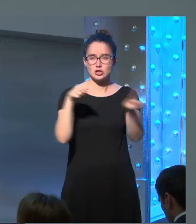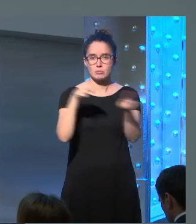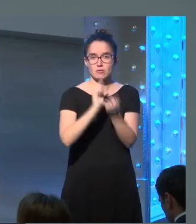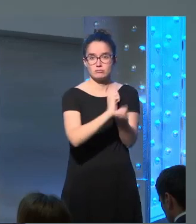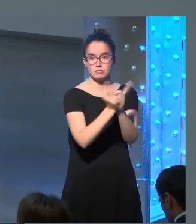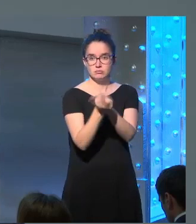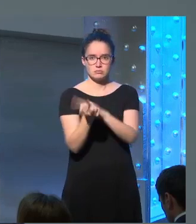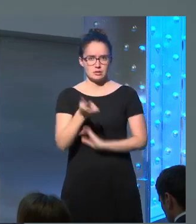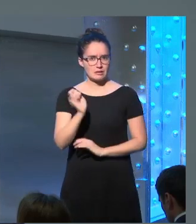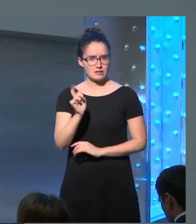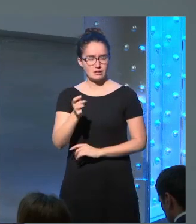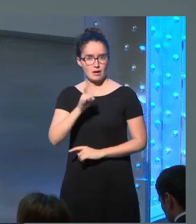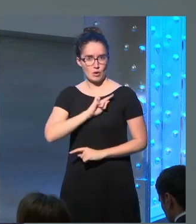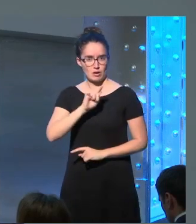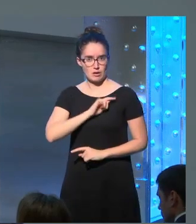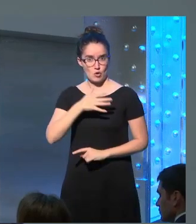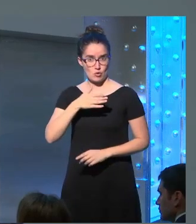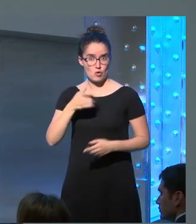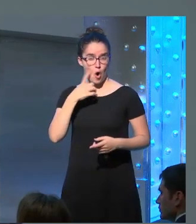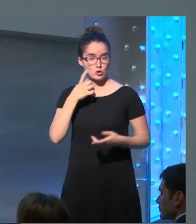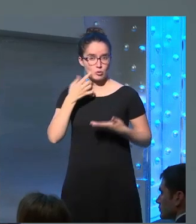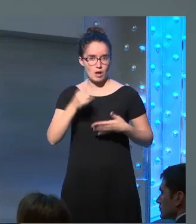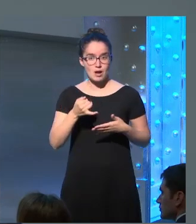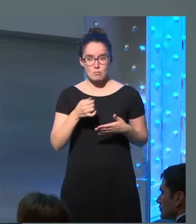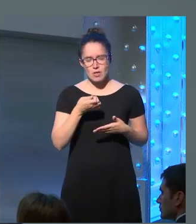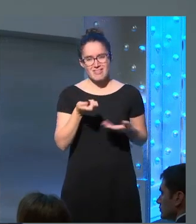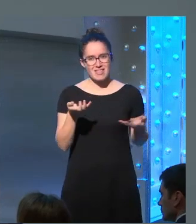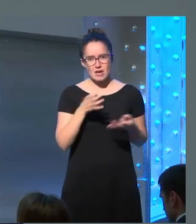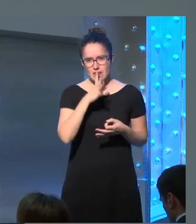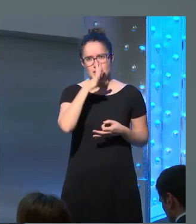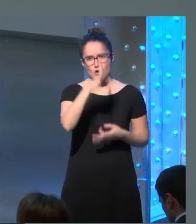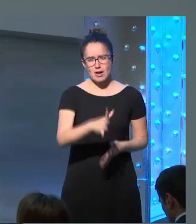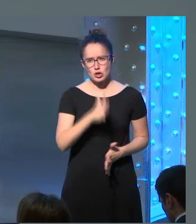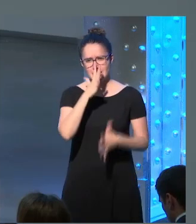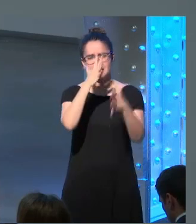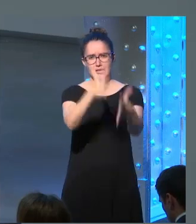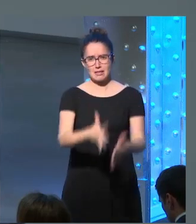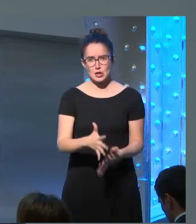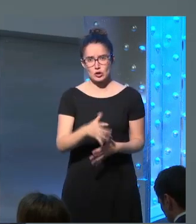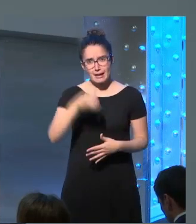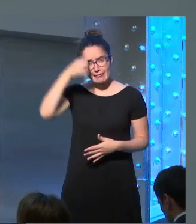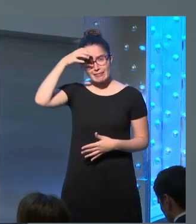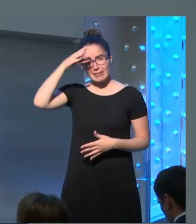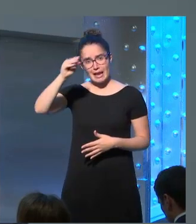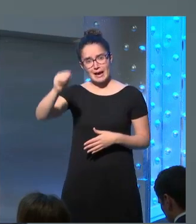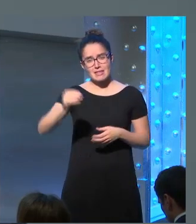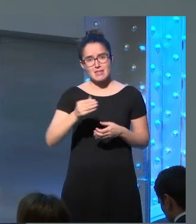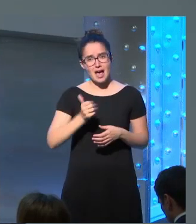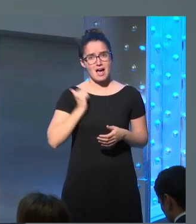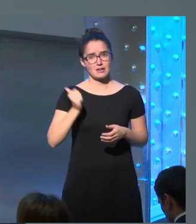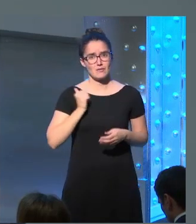projects, companies and objectives all the time. Because we have to assume that in 5 and 10 years